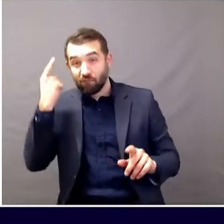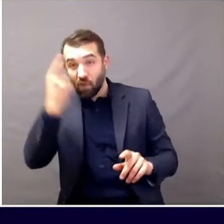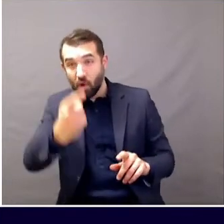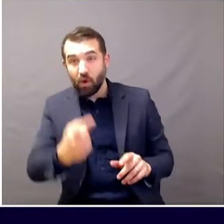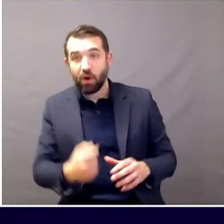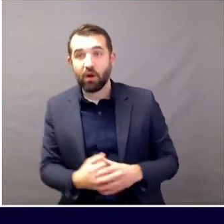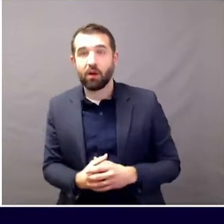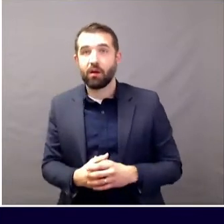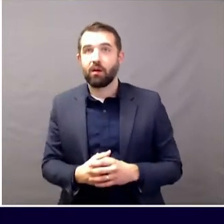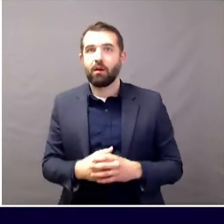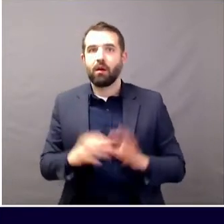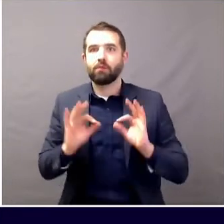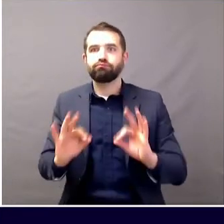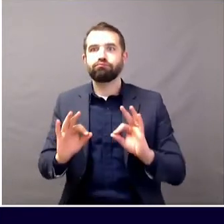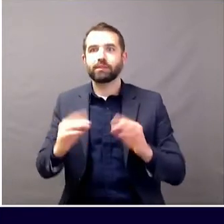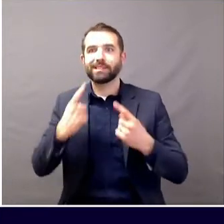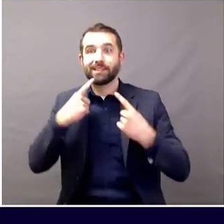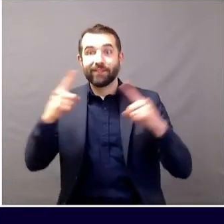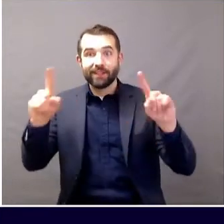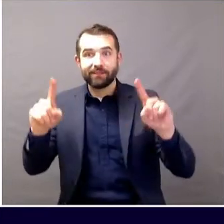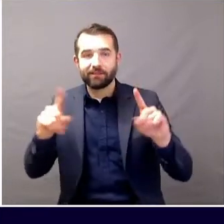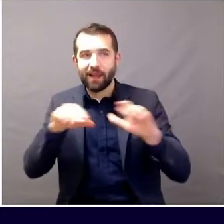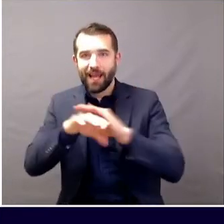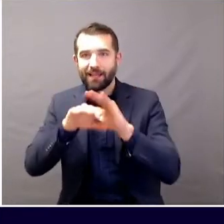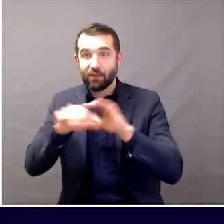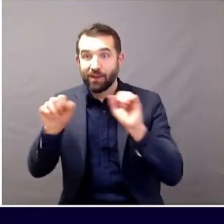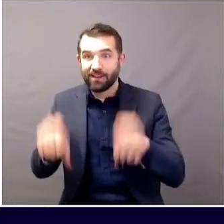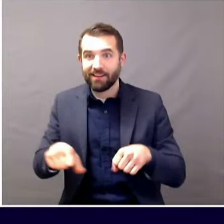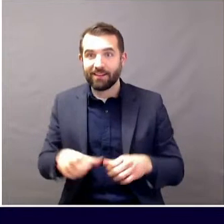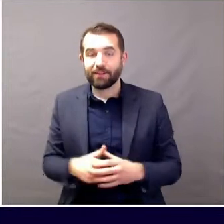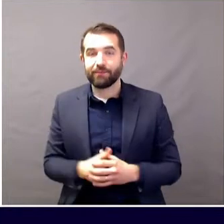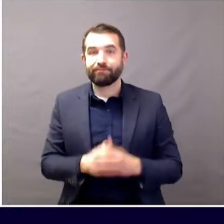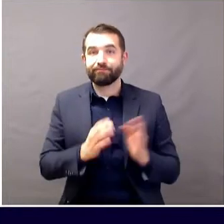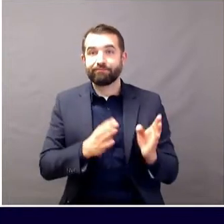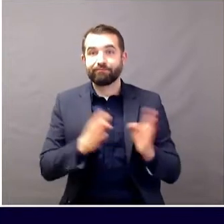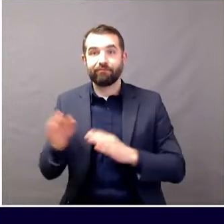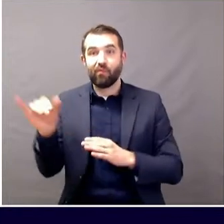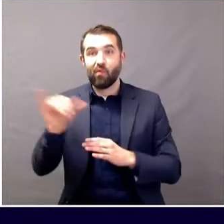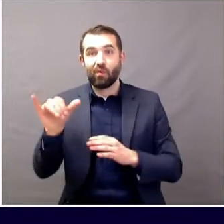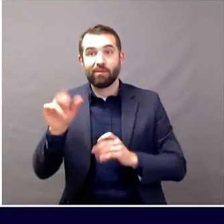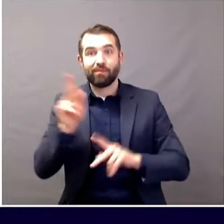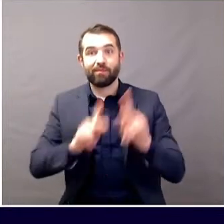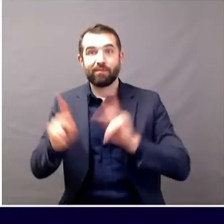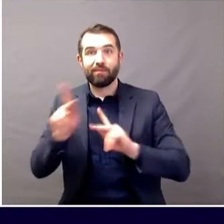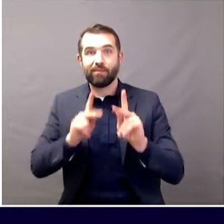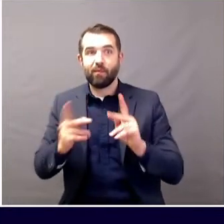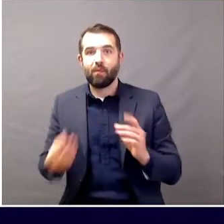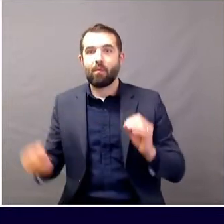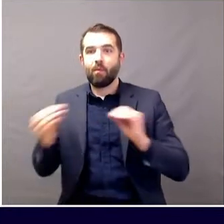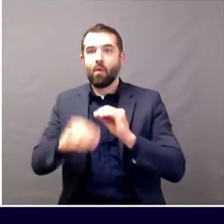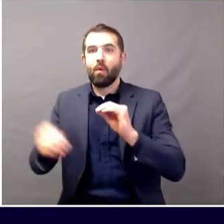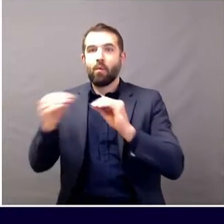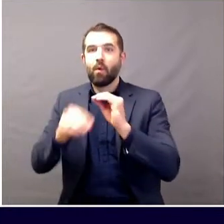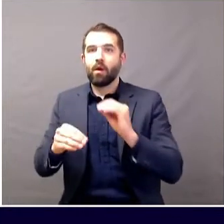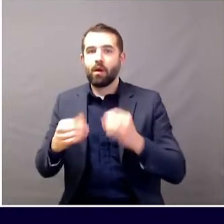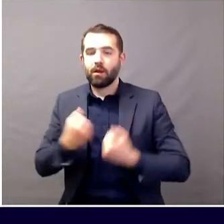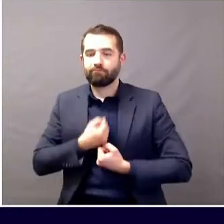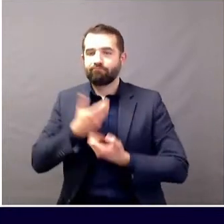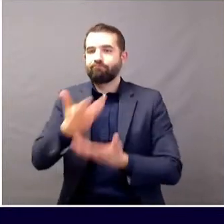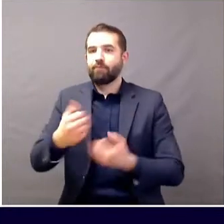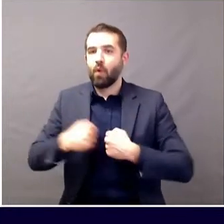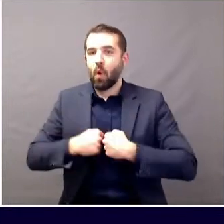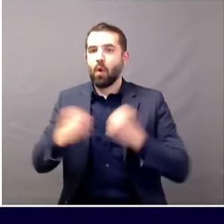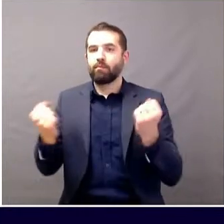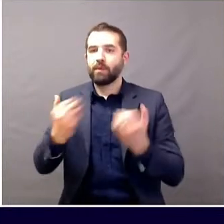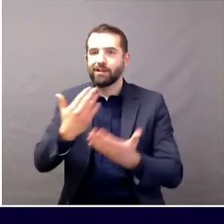is expression of gratitude and focusing on the things for which we feel grateful and keeping things in perspective about what we do have